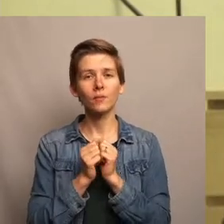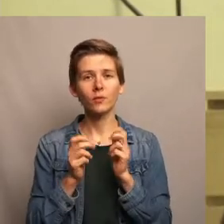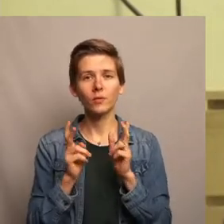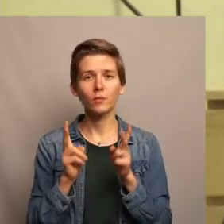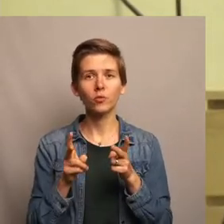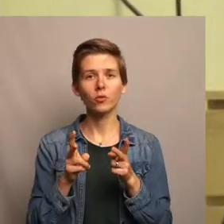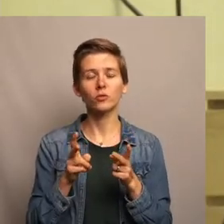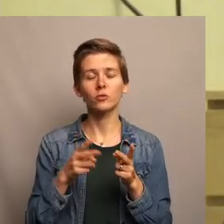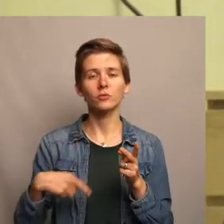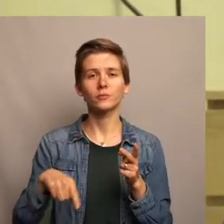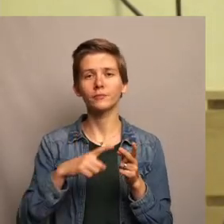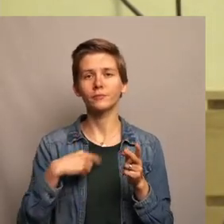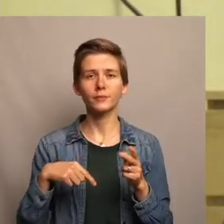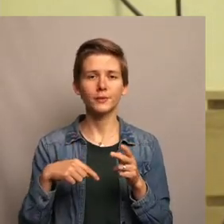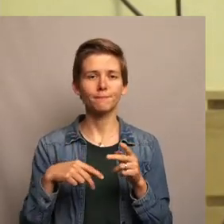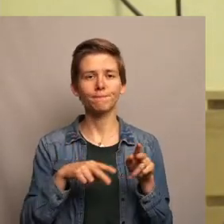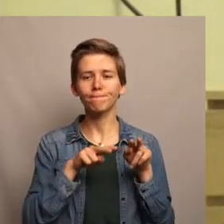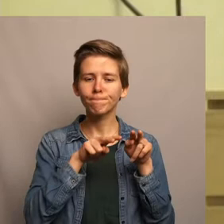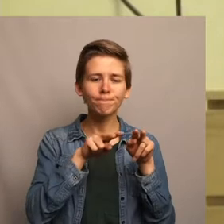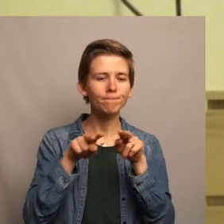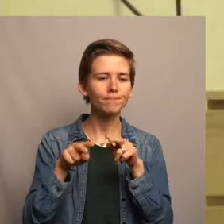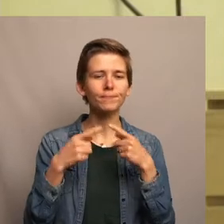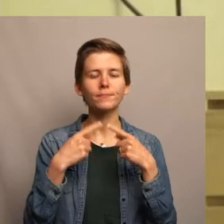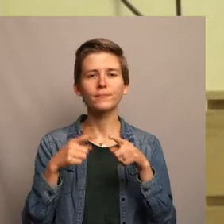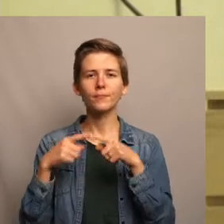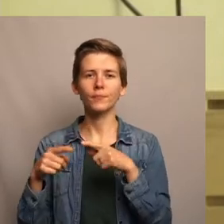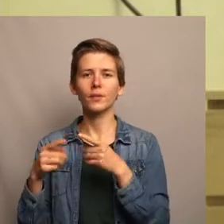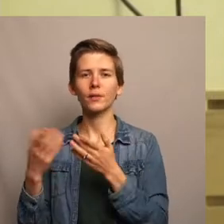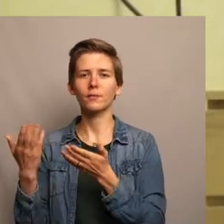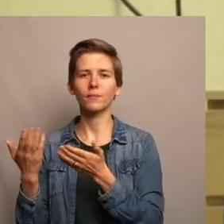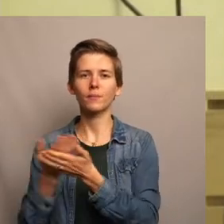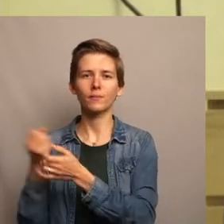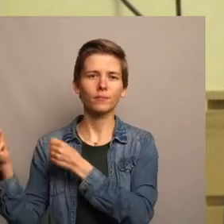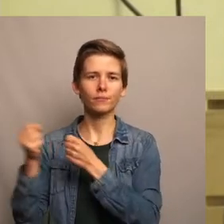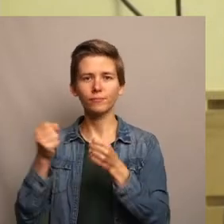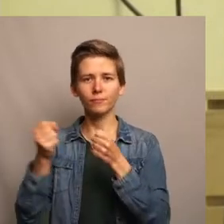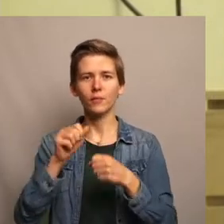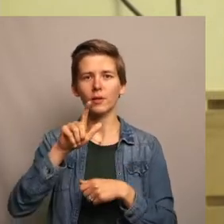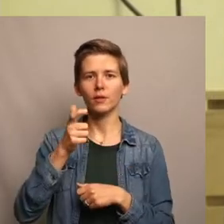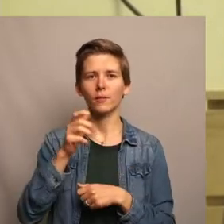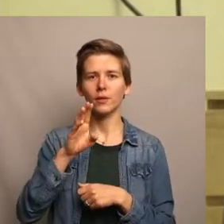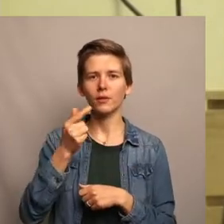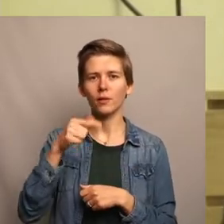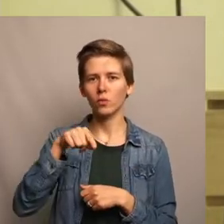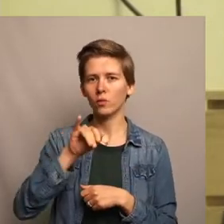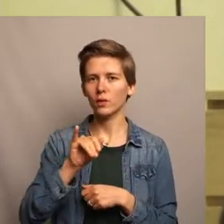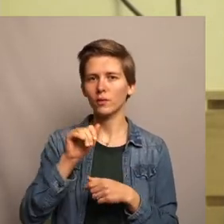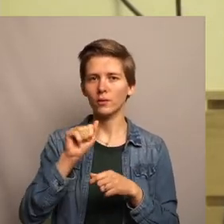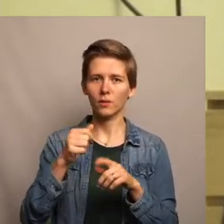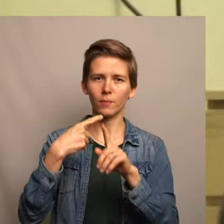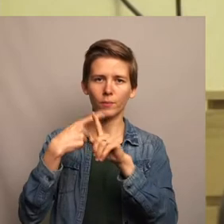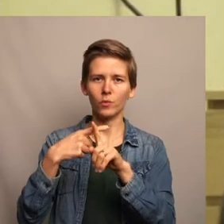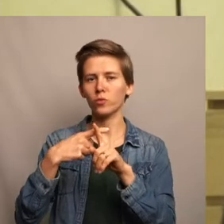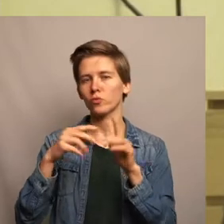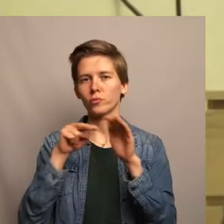at a lot of the migratory pathways that LGBTIQ plus refugees and asylum seekers took, many